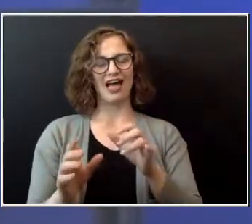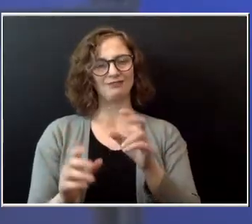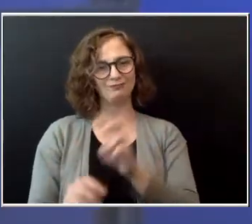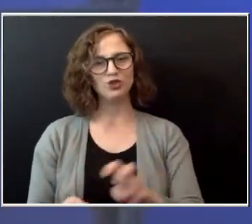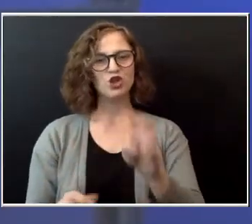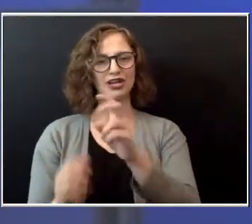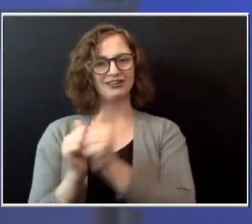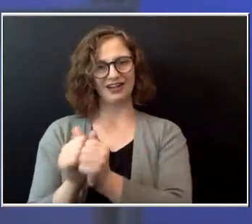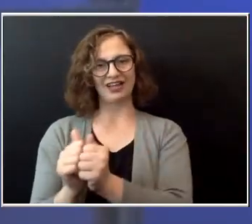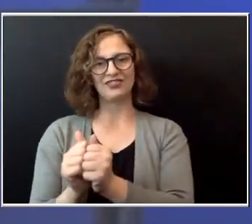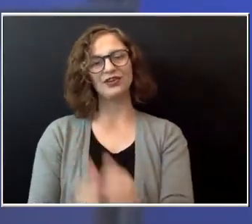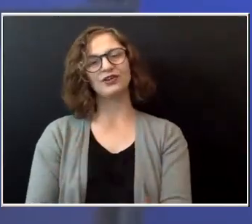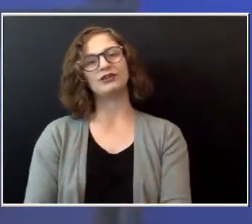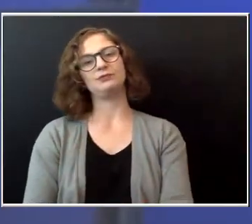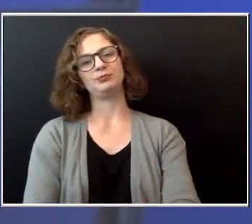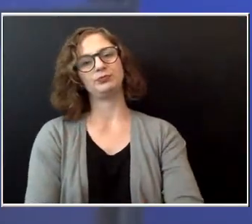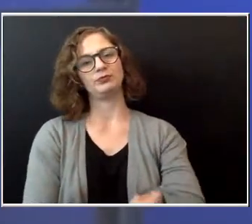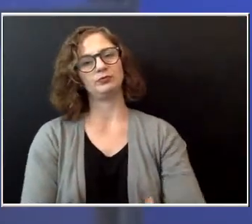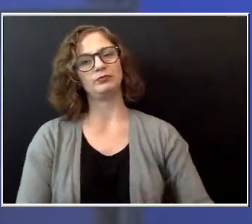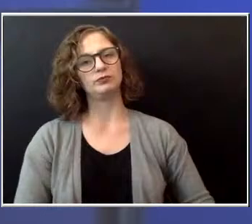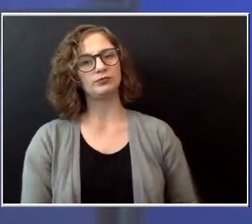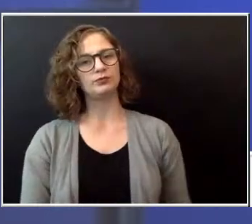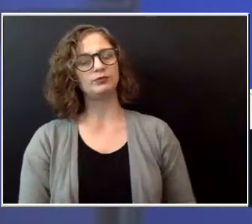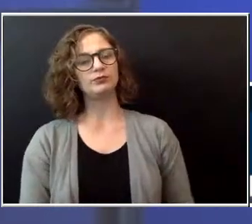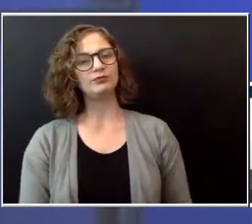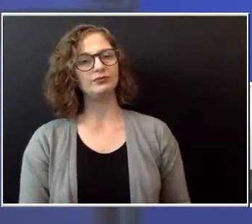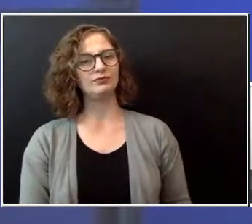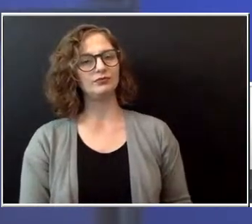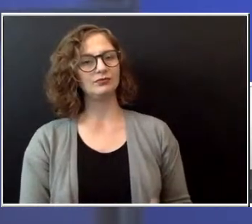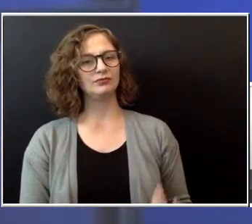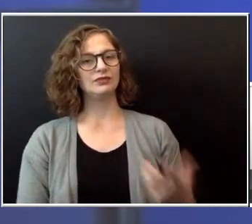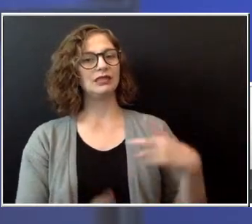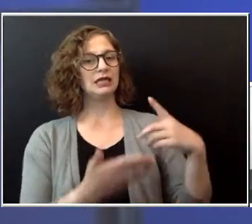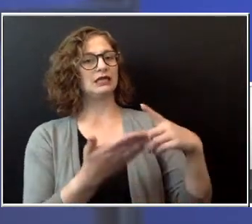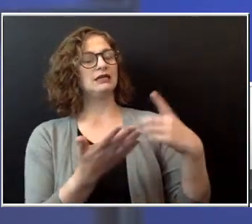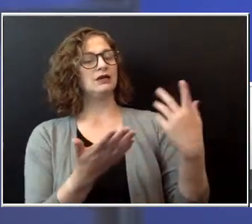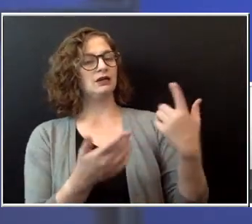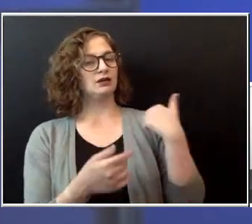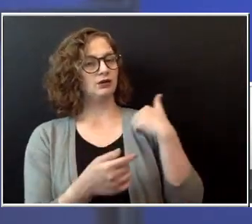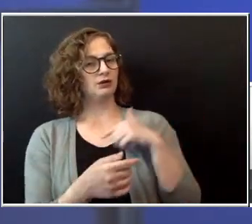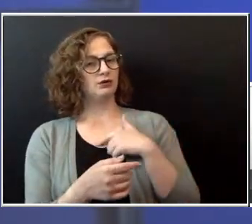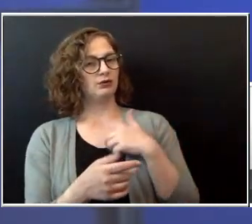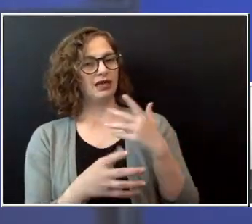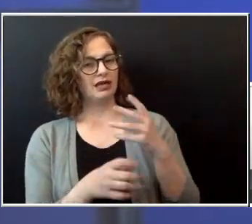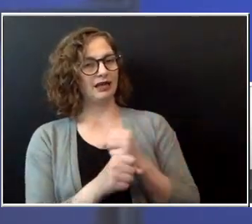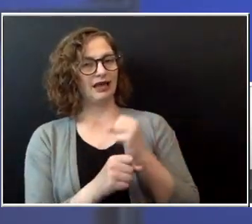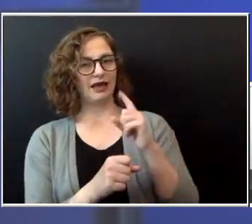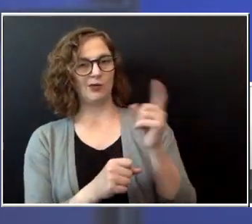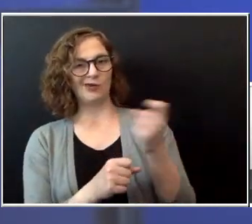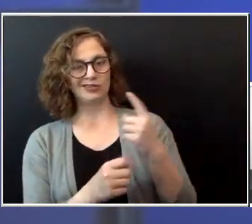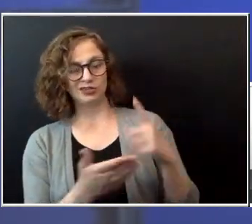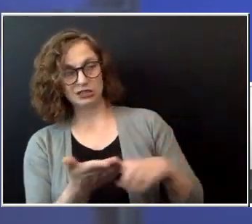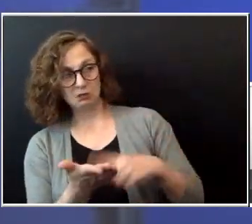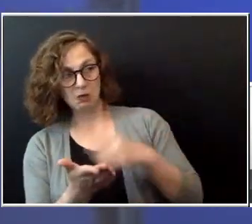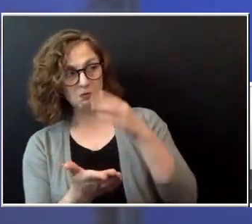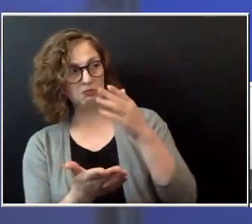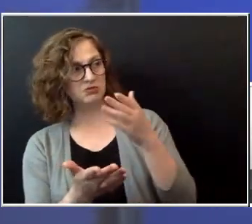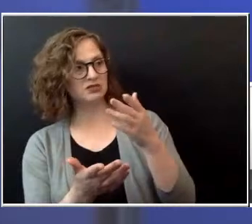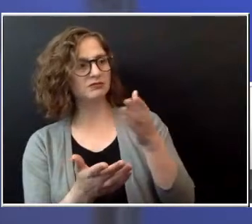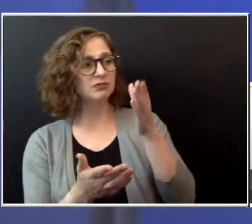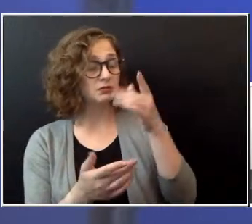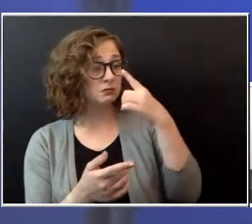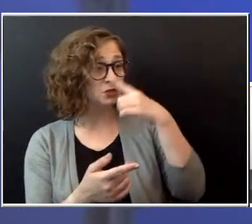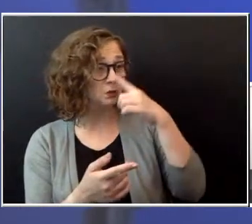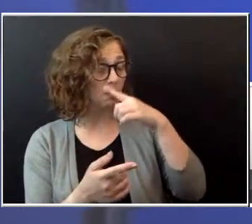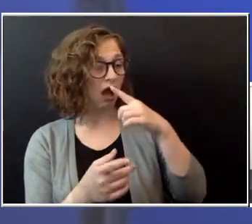question. We could do these programs in groups, and sometimes the health coach who's working with the group has a personal experience battling weight, and sometimes